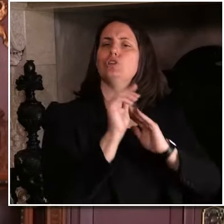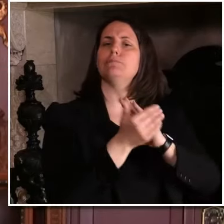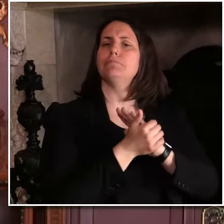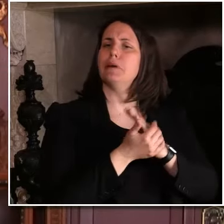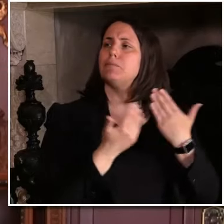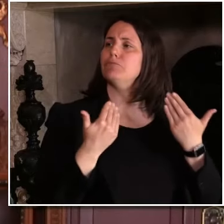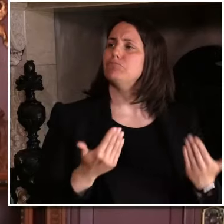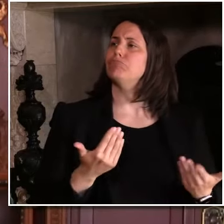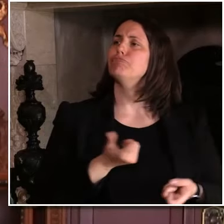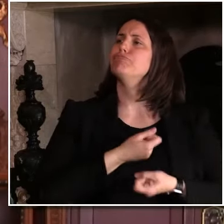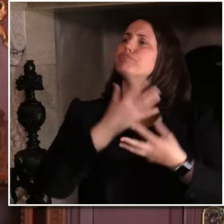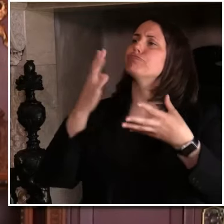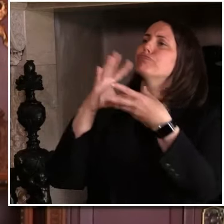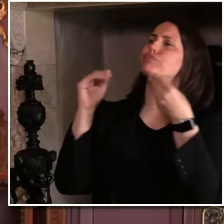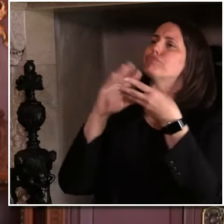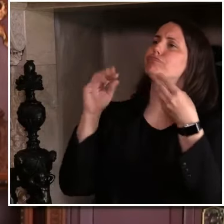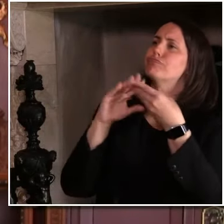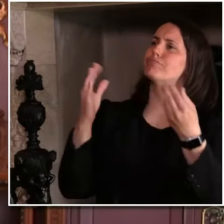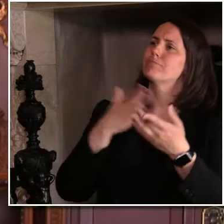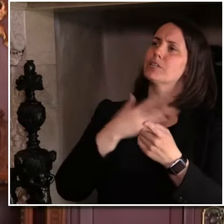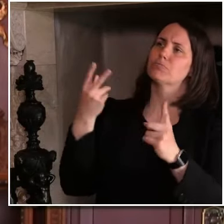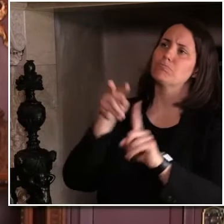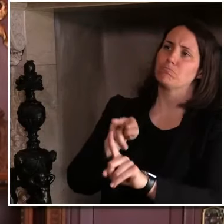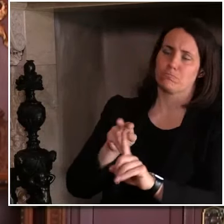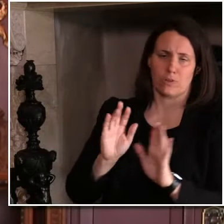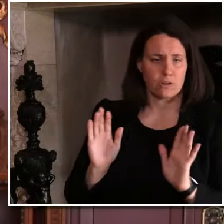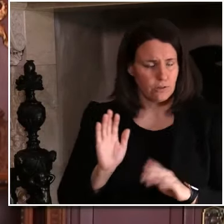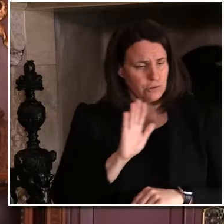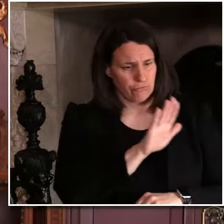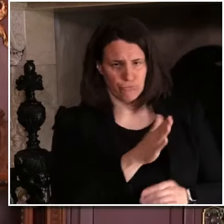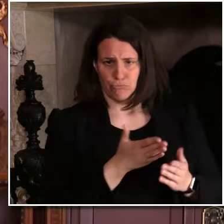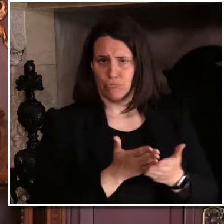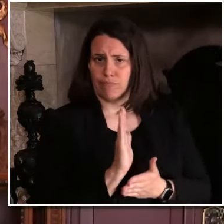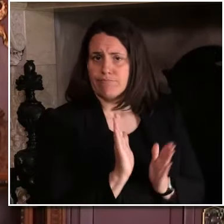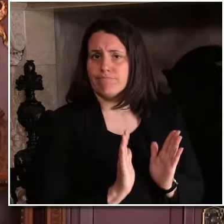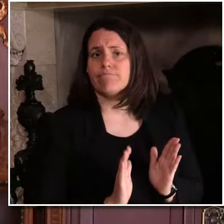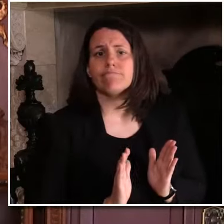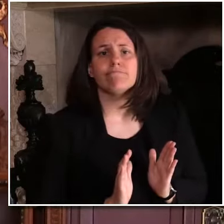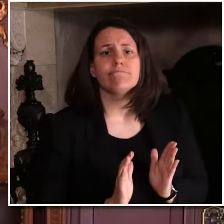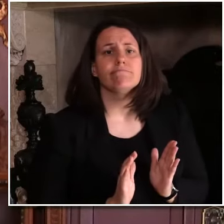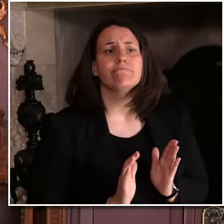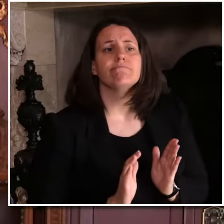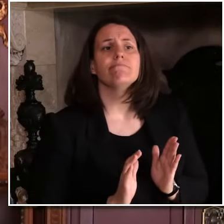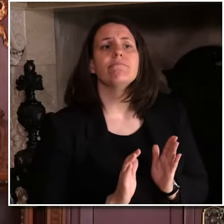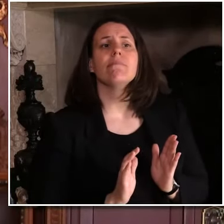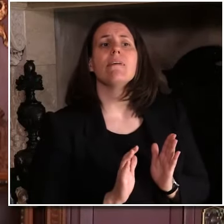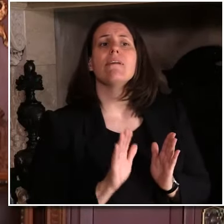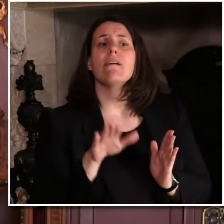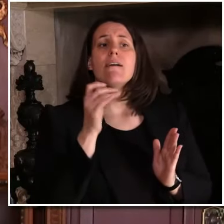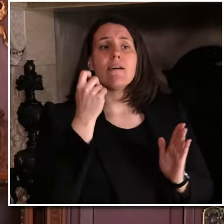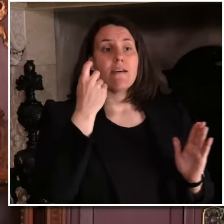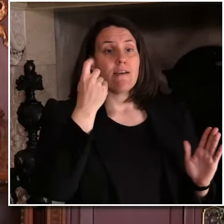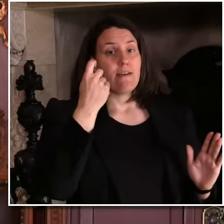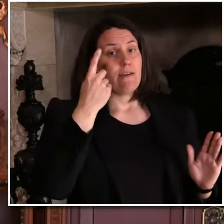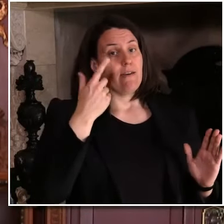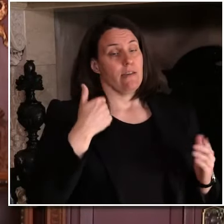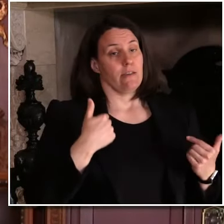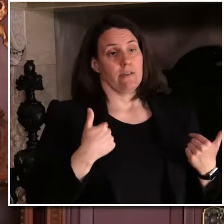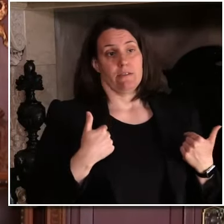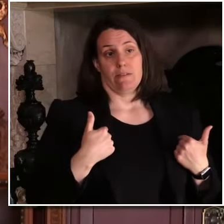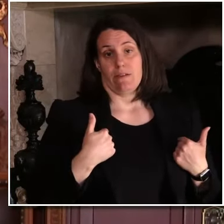views, and we also believe that they will make sure that they're physically distant to each